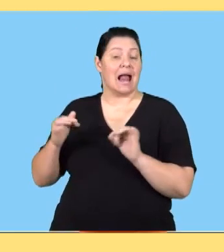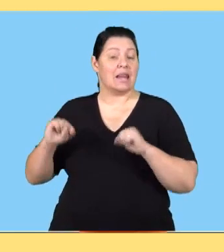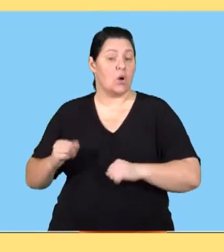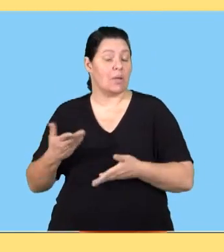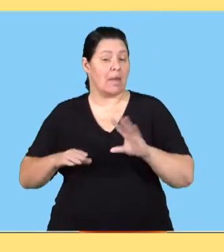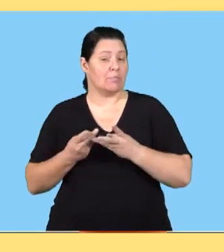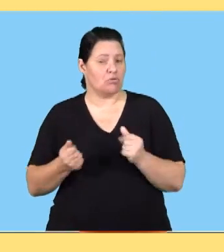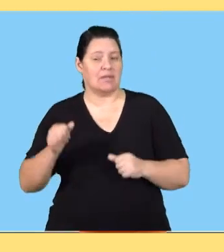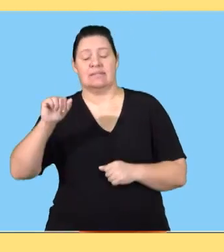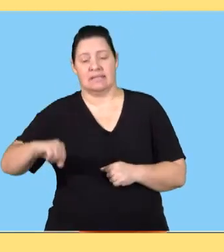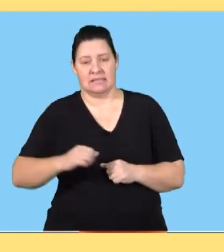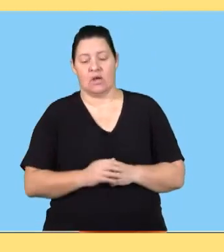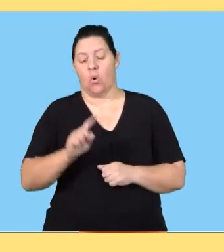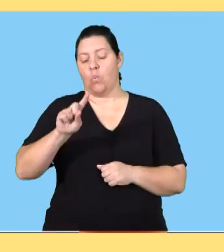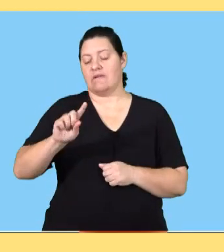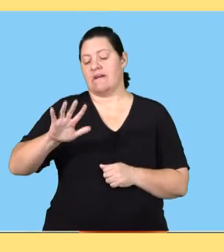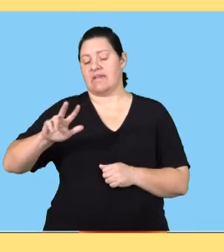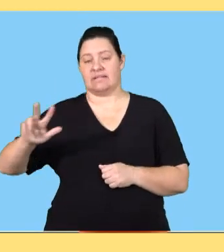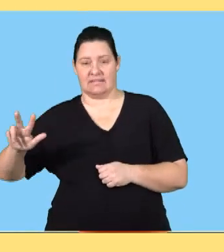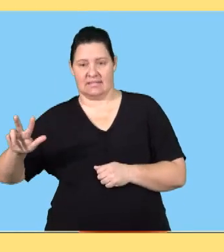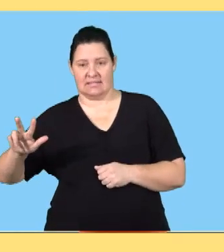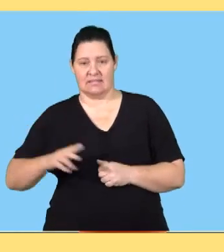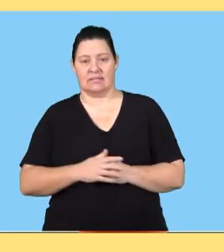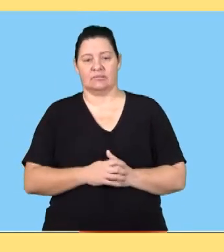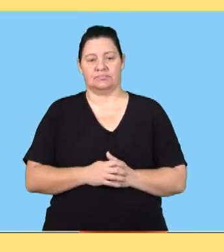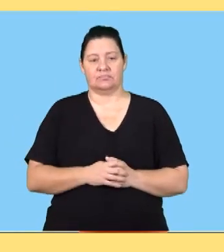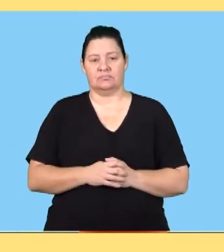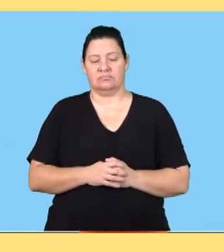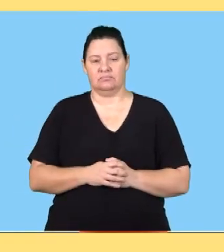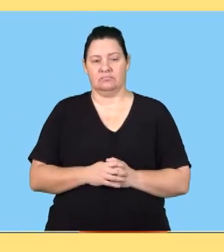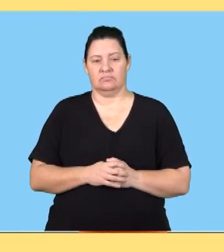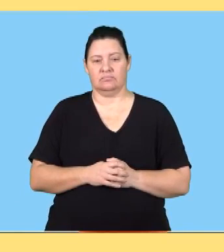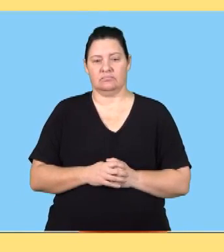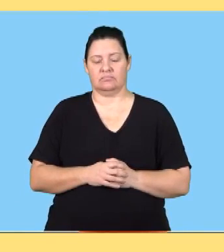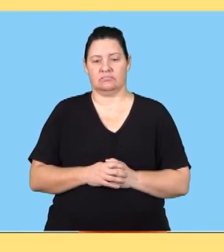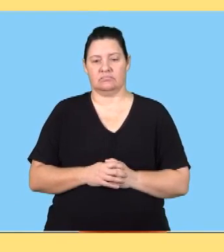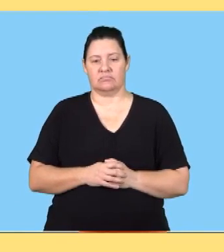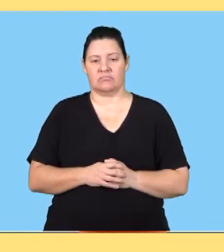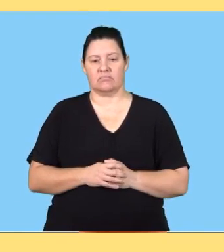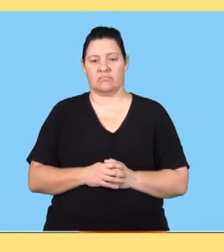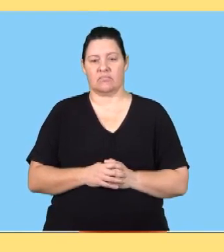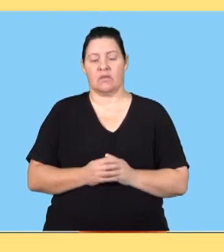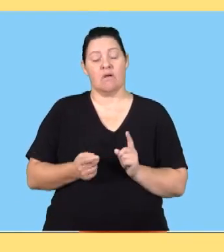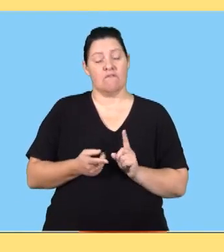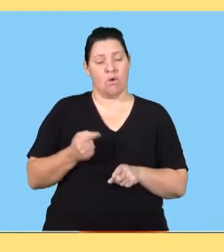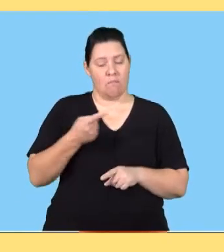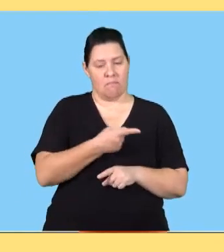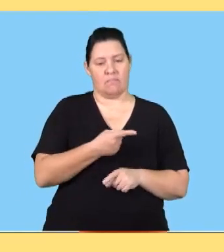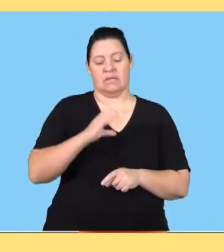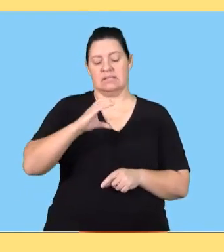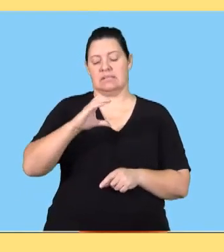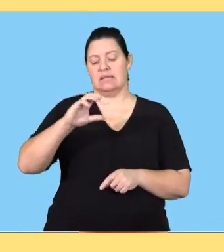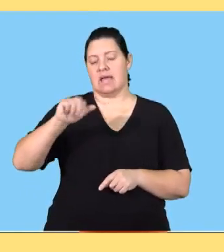any allowance on packing materials? Yes, 158. So I have my 158 there. Creditors control